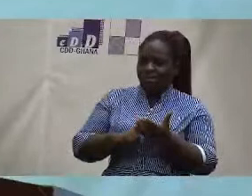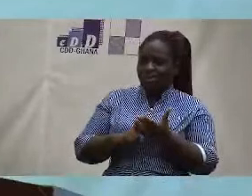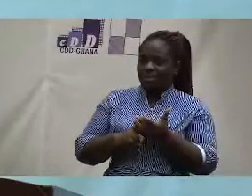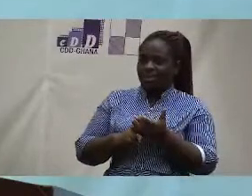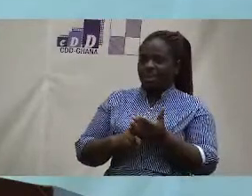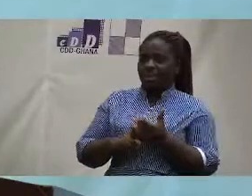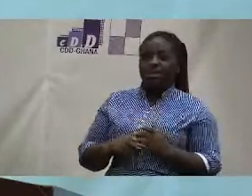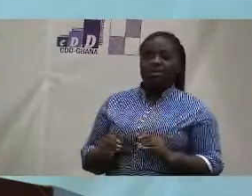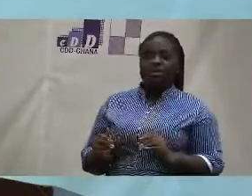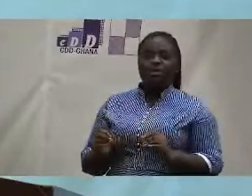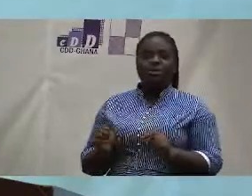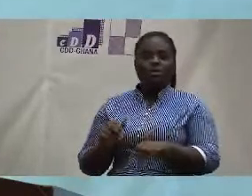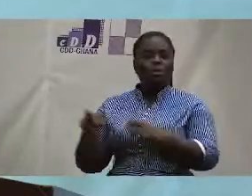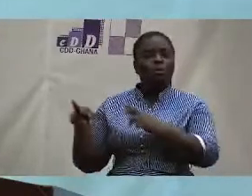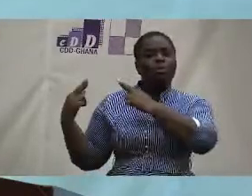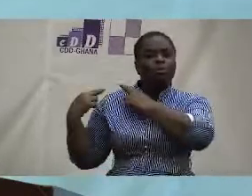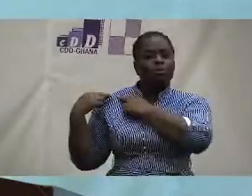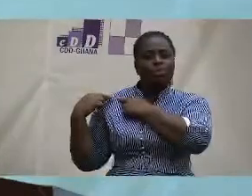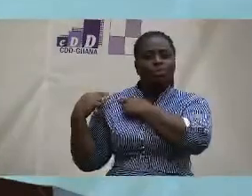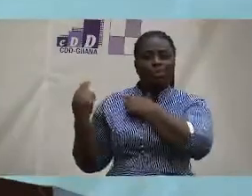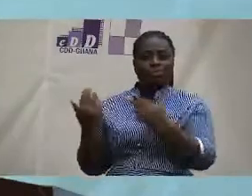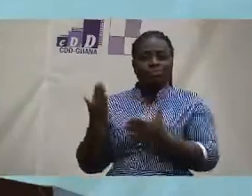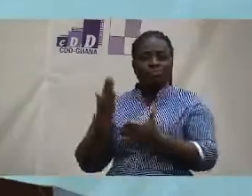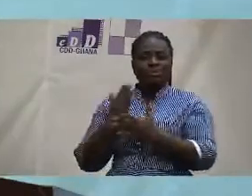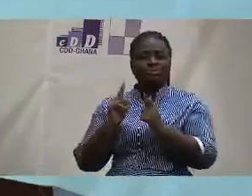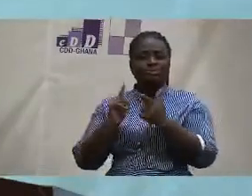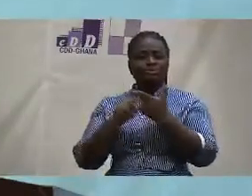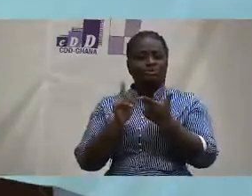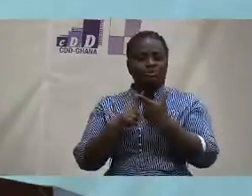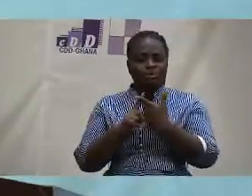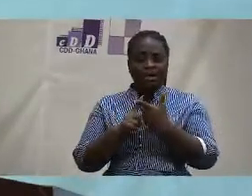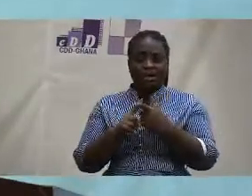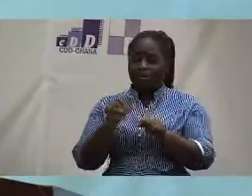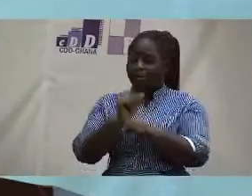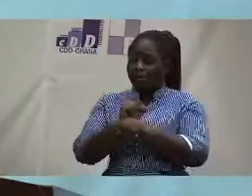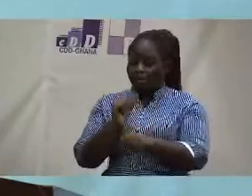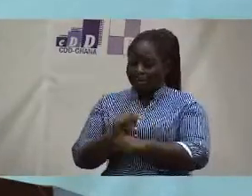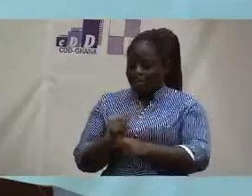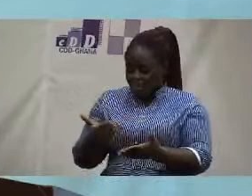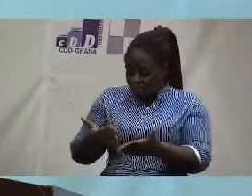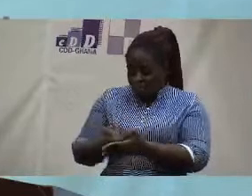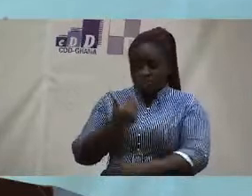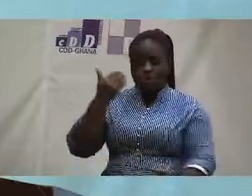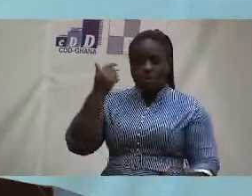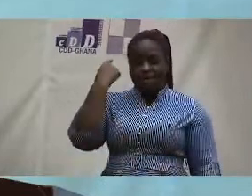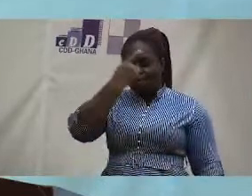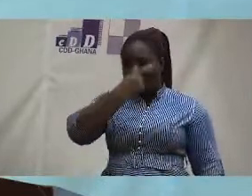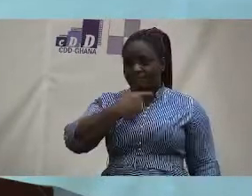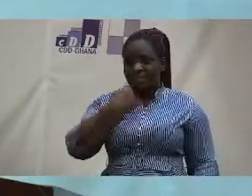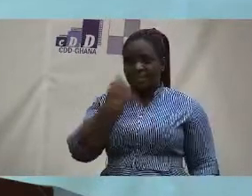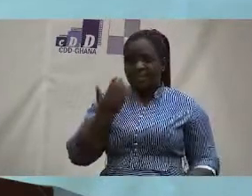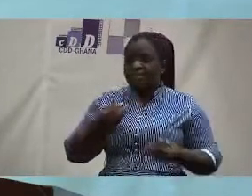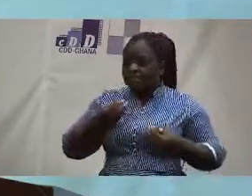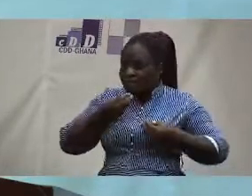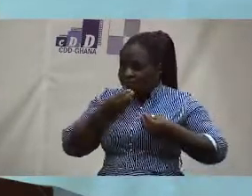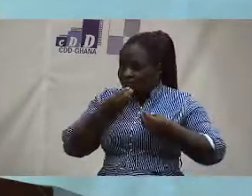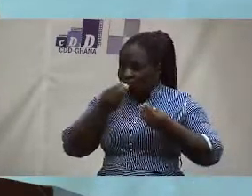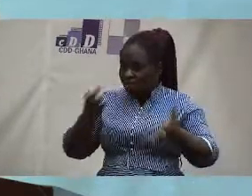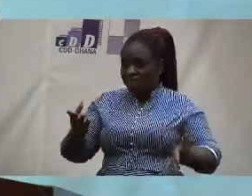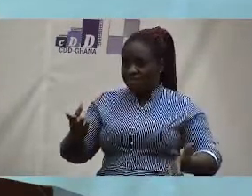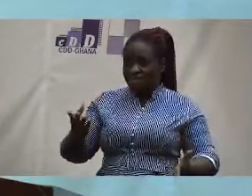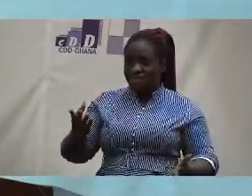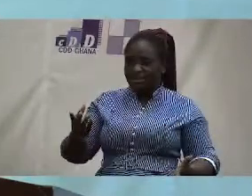on the continent. And two is our work in the new face of this information